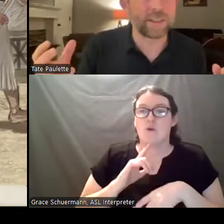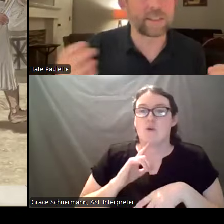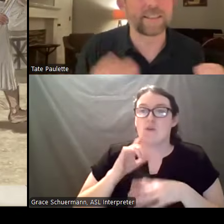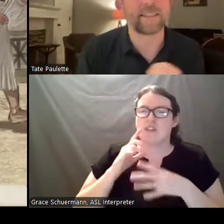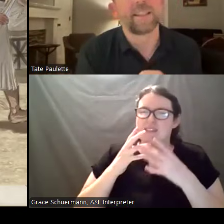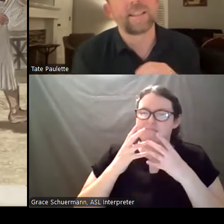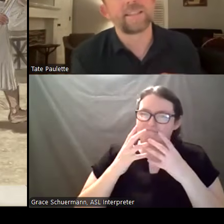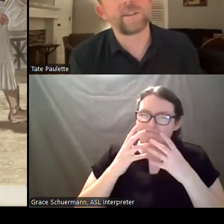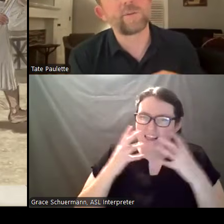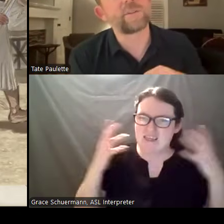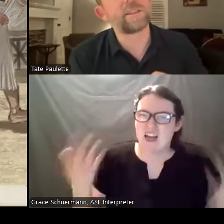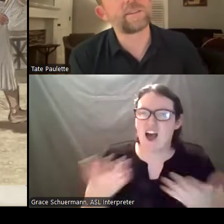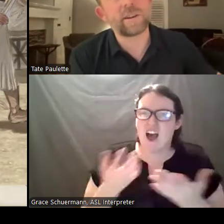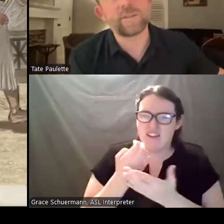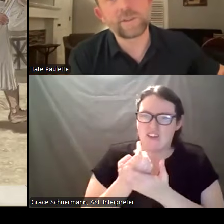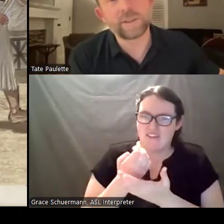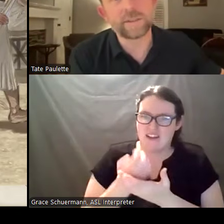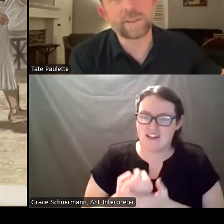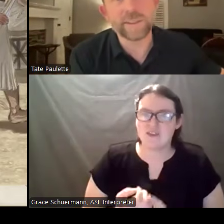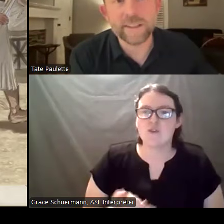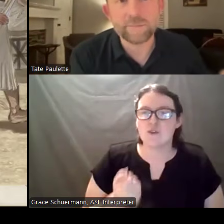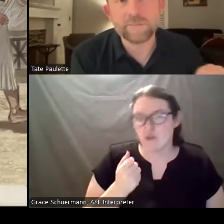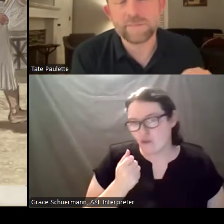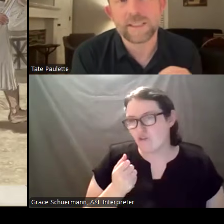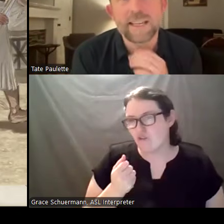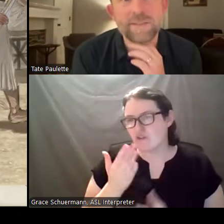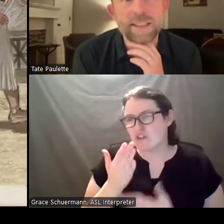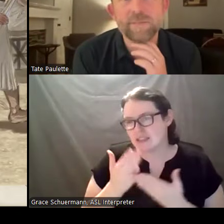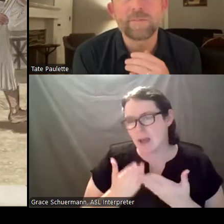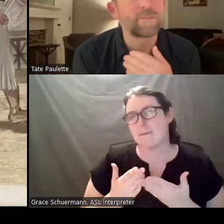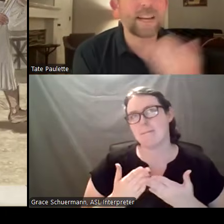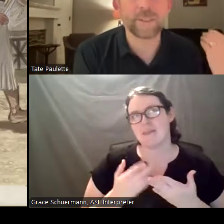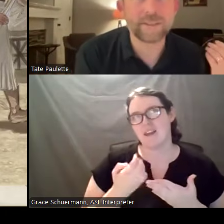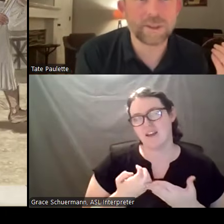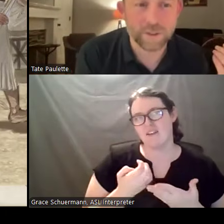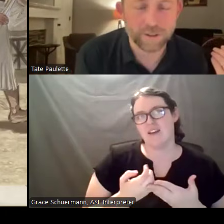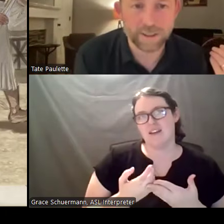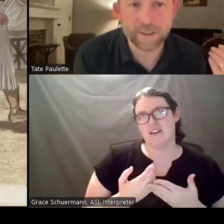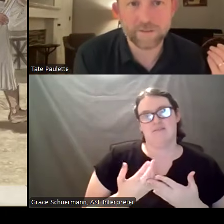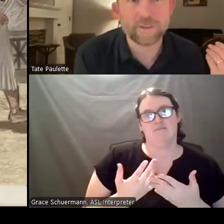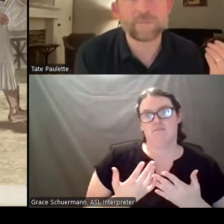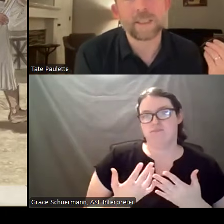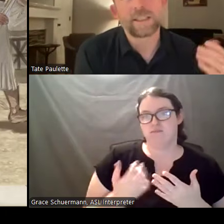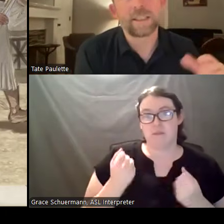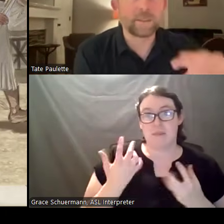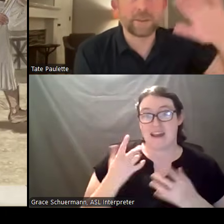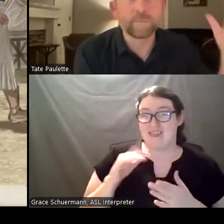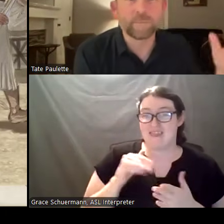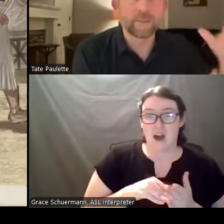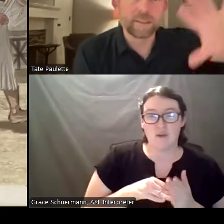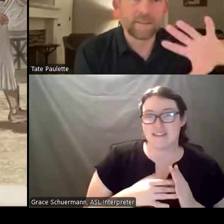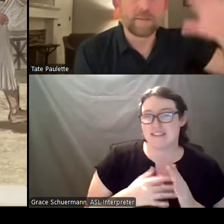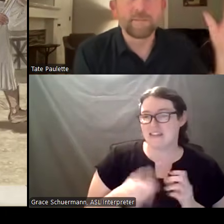rich evidence. So there's some evidence thousands of years earlier from the sort